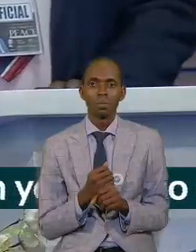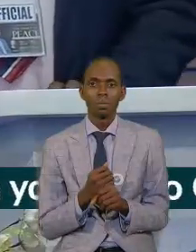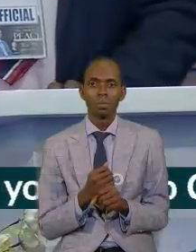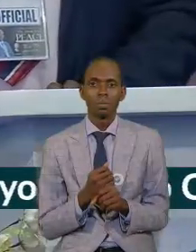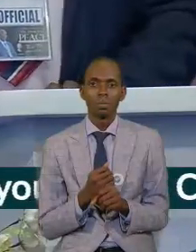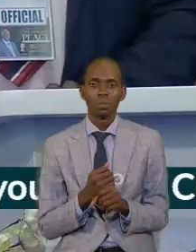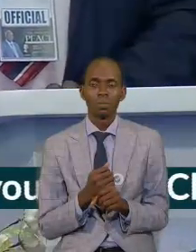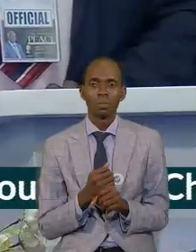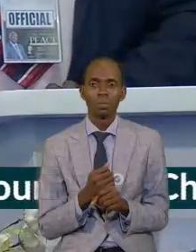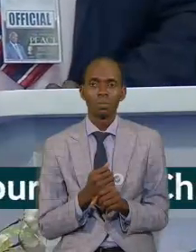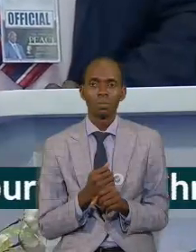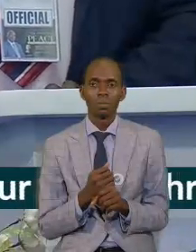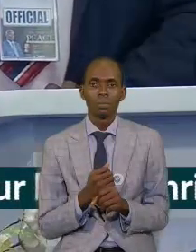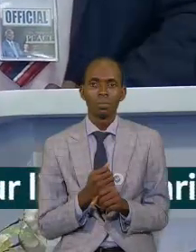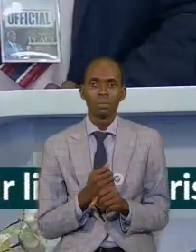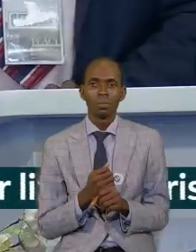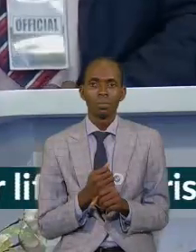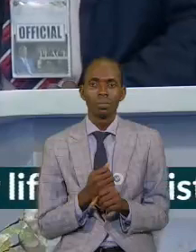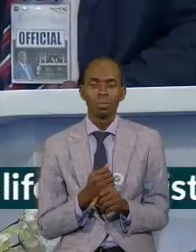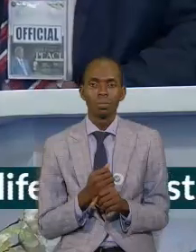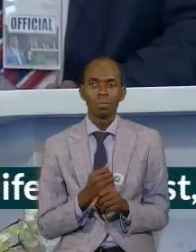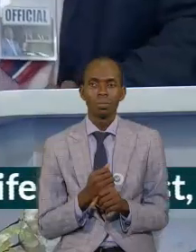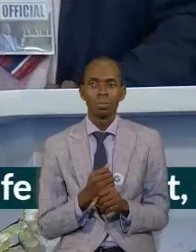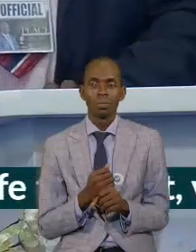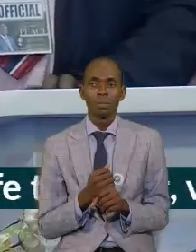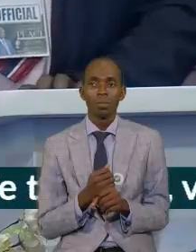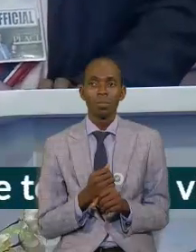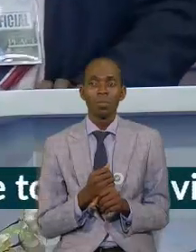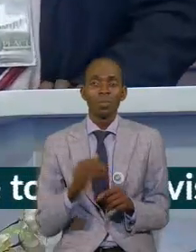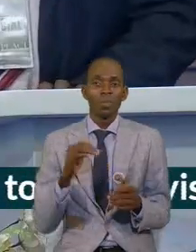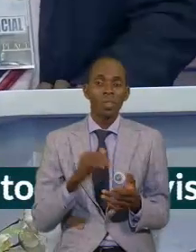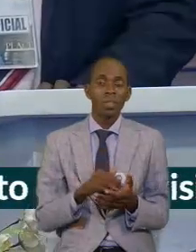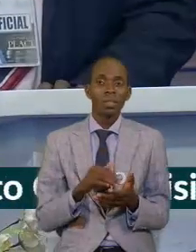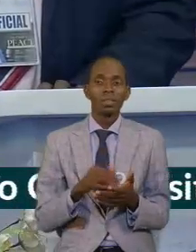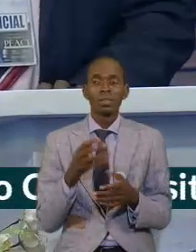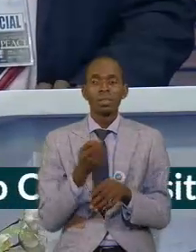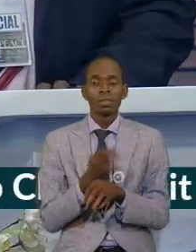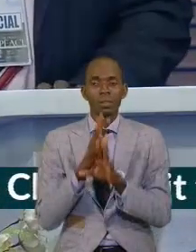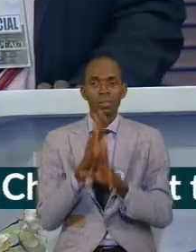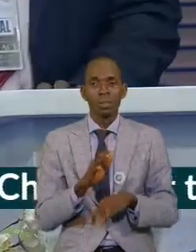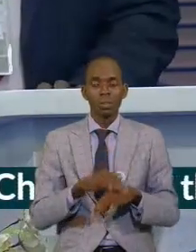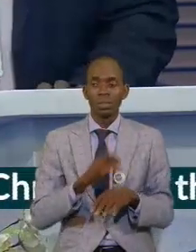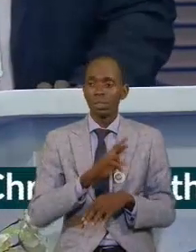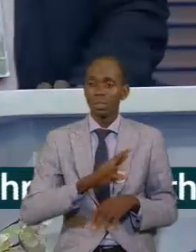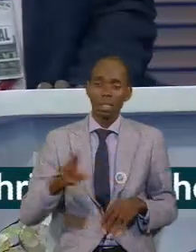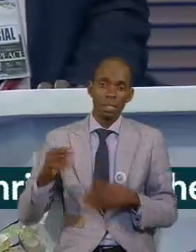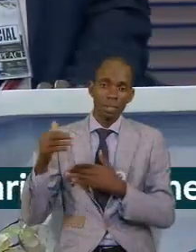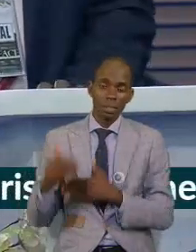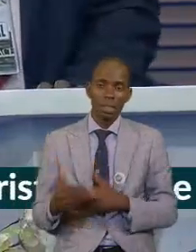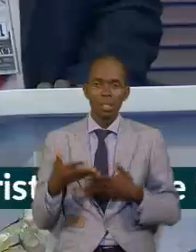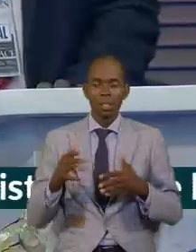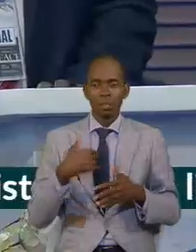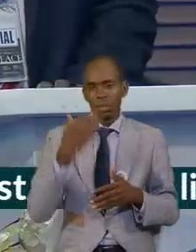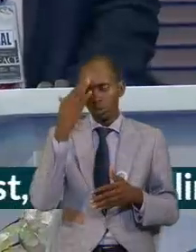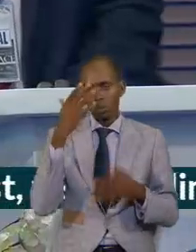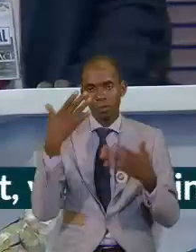fini, agitez le drapeau. I take it over again. Our counselors on the right hand side, if you are done, please may indicate by lifting au up centre, the flag. Si